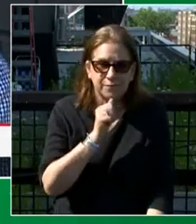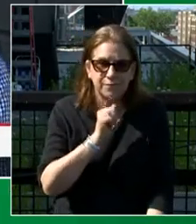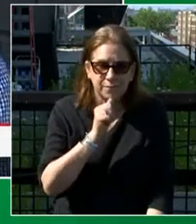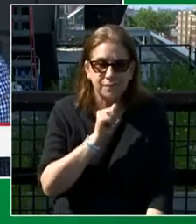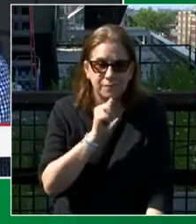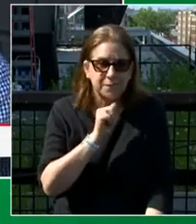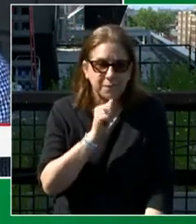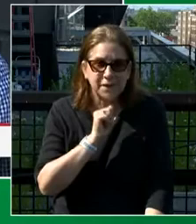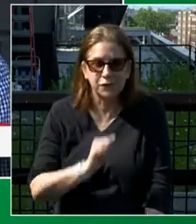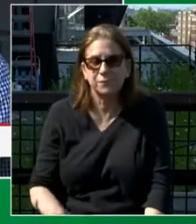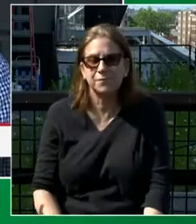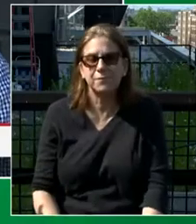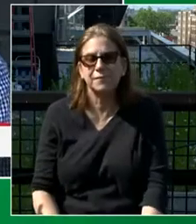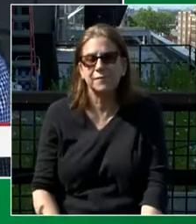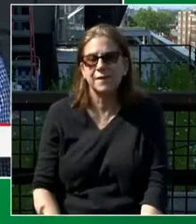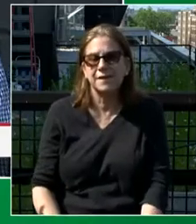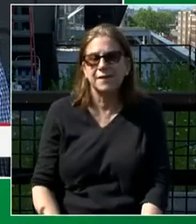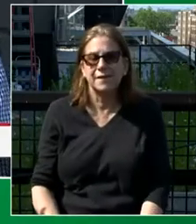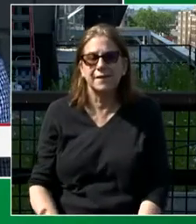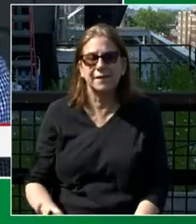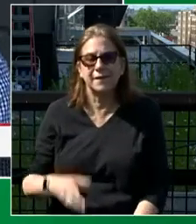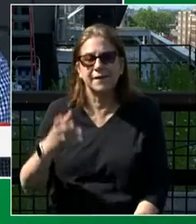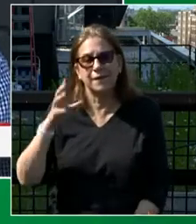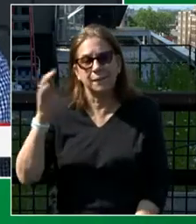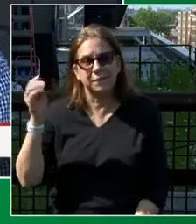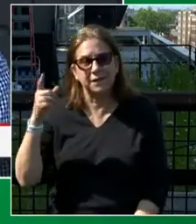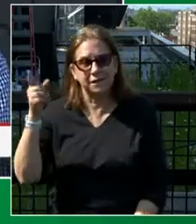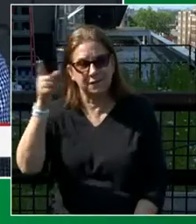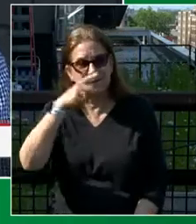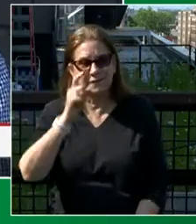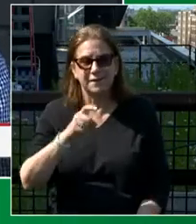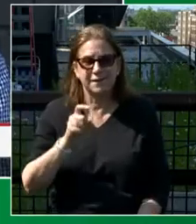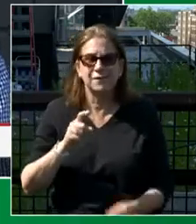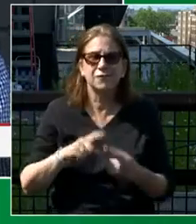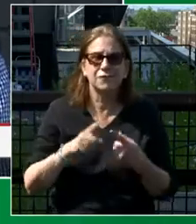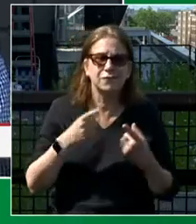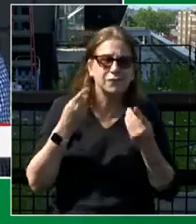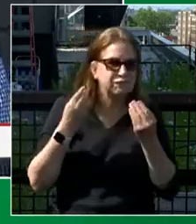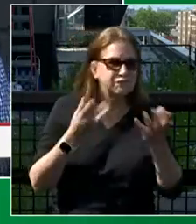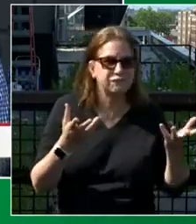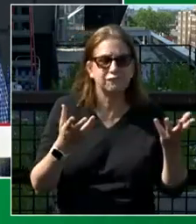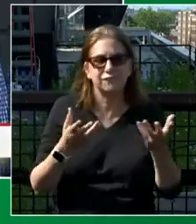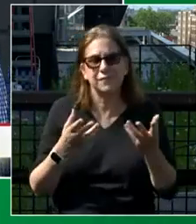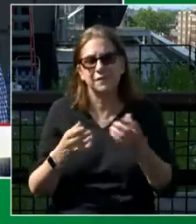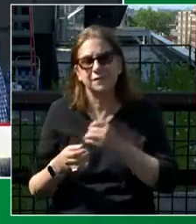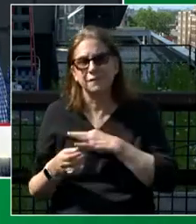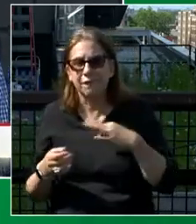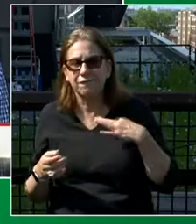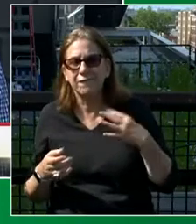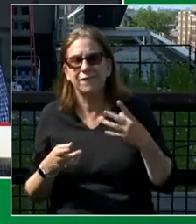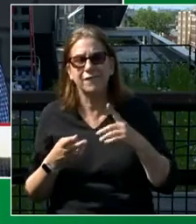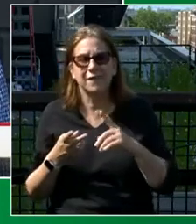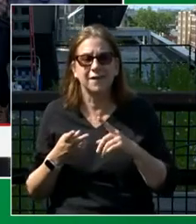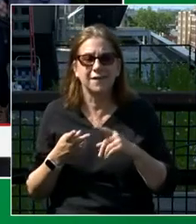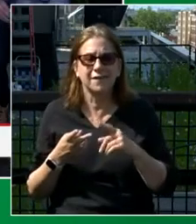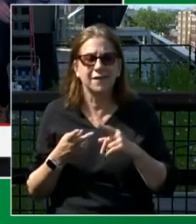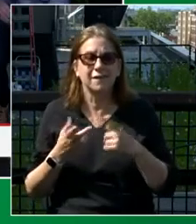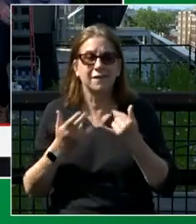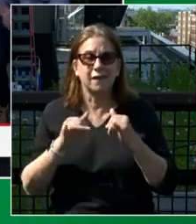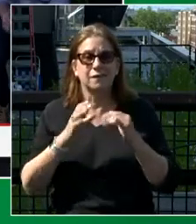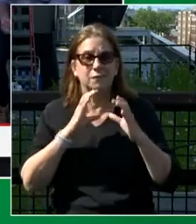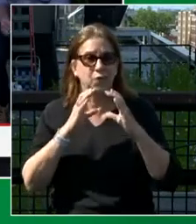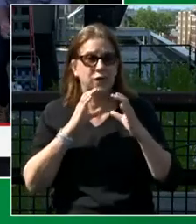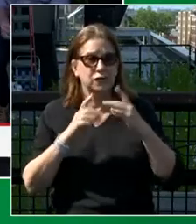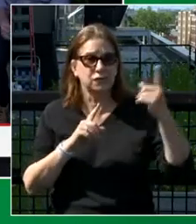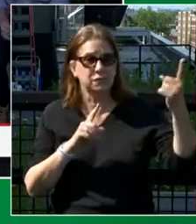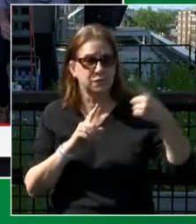staff, city can communicate to employers. Just those things I think is going to be really important for us all. And so when you guys are thinking about